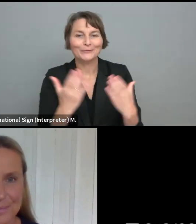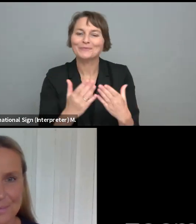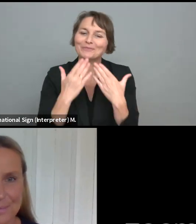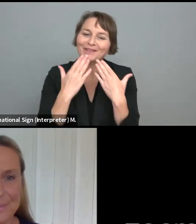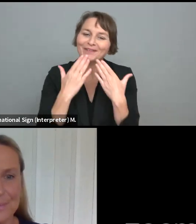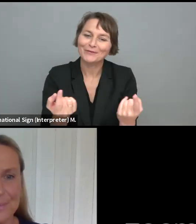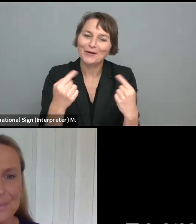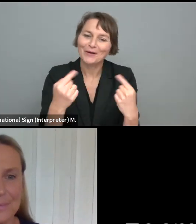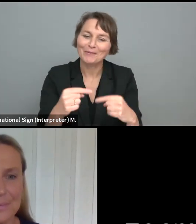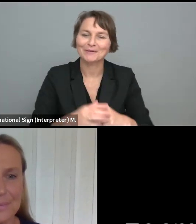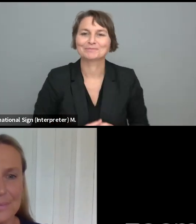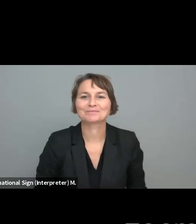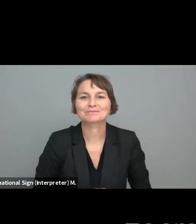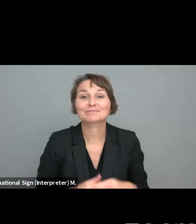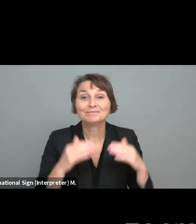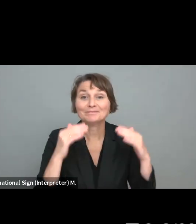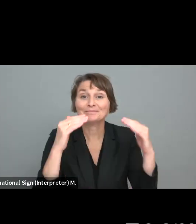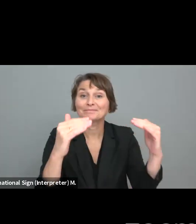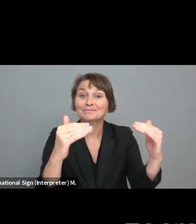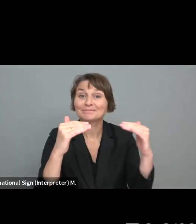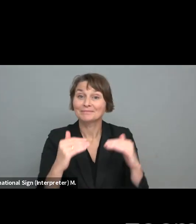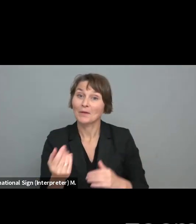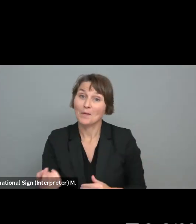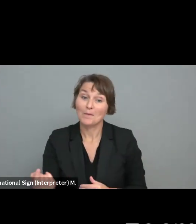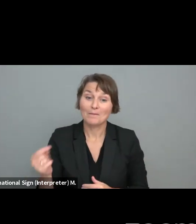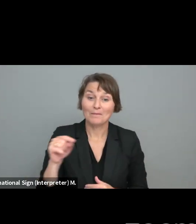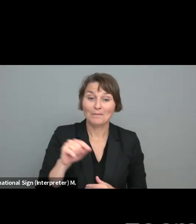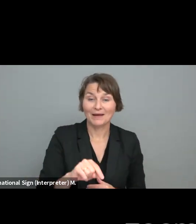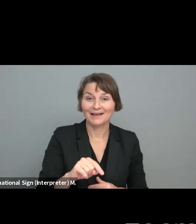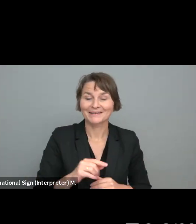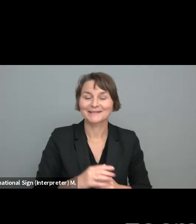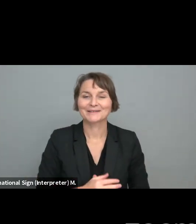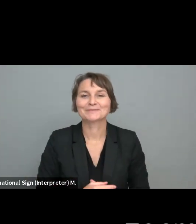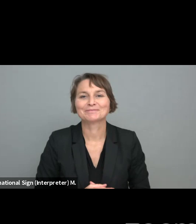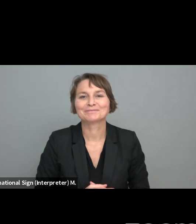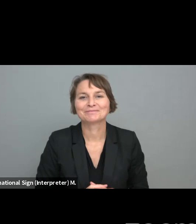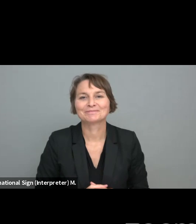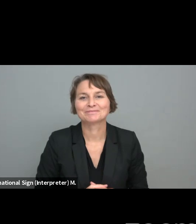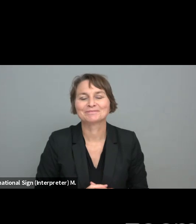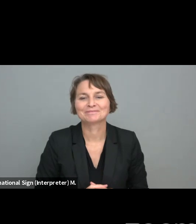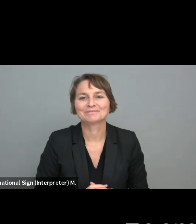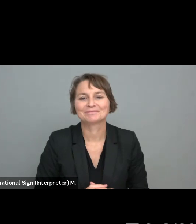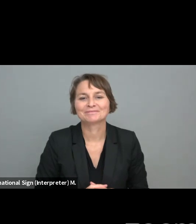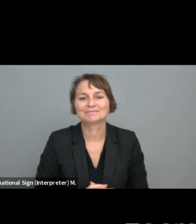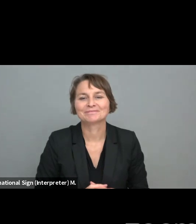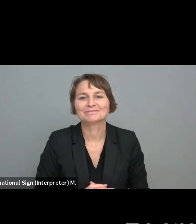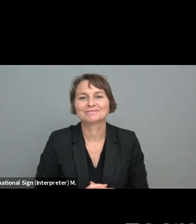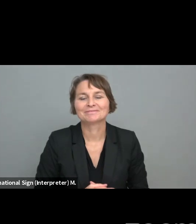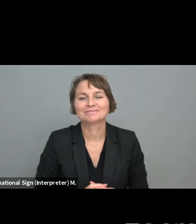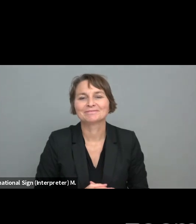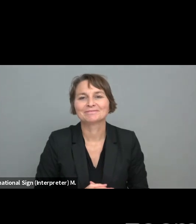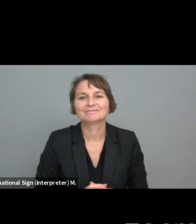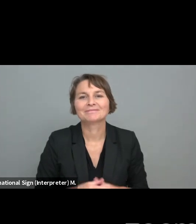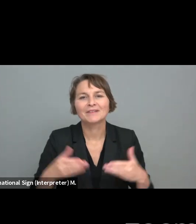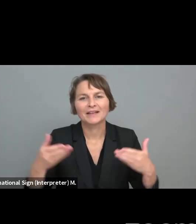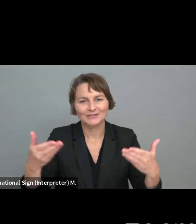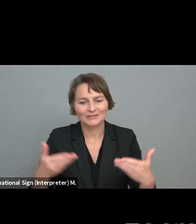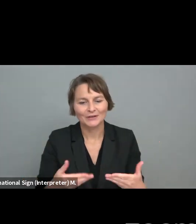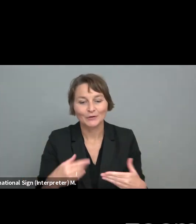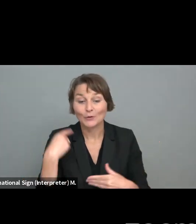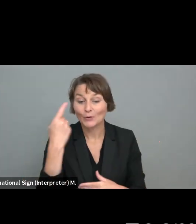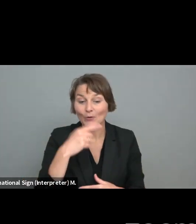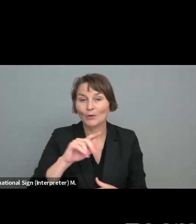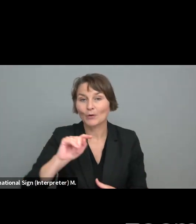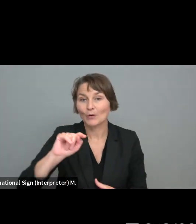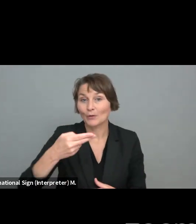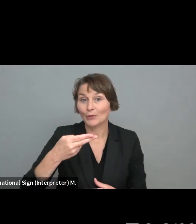much. Let me circle back and let me go to an introduction of Thorsteinn Viglundsoon.